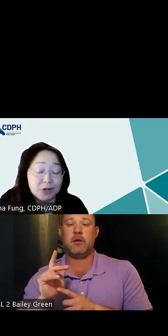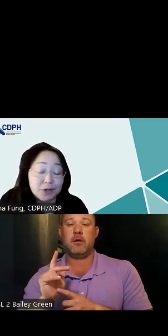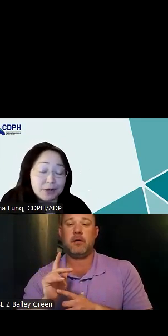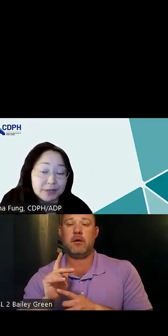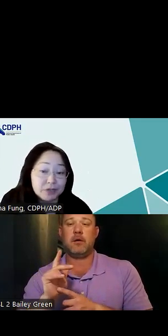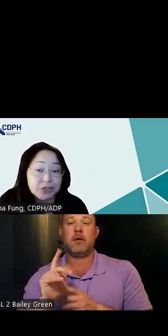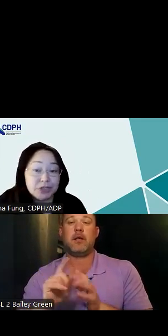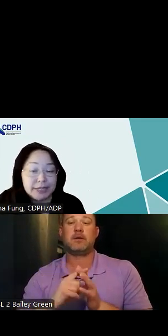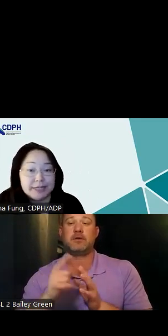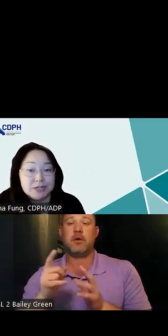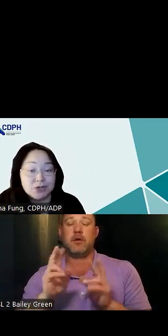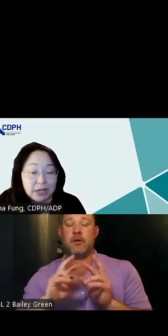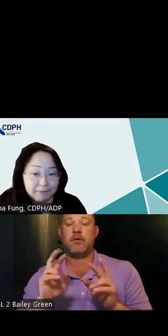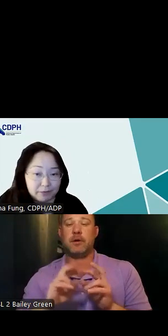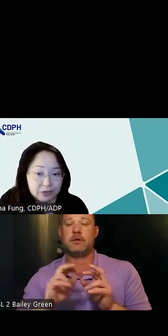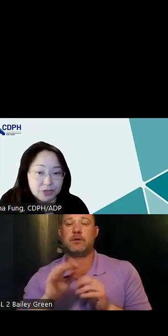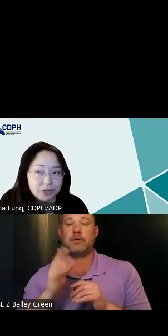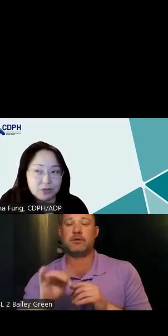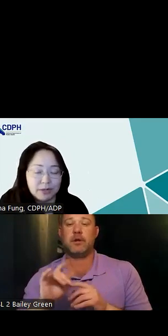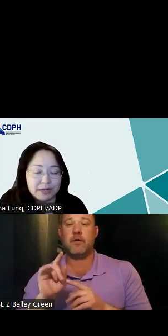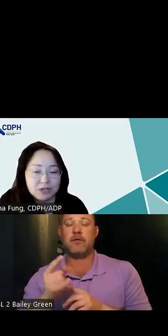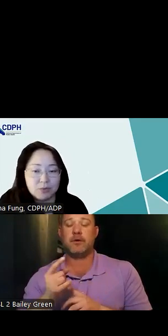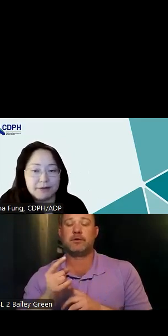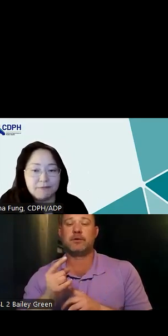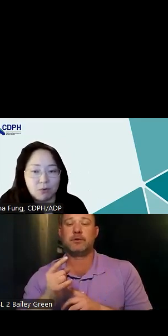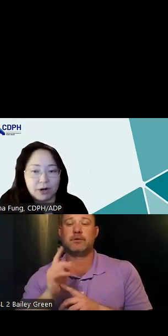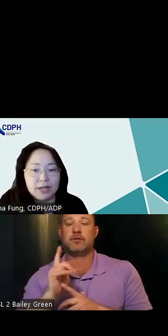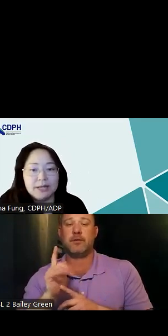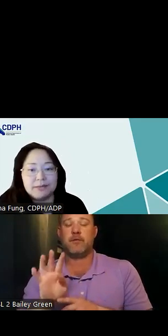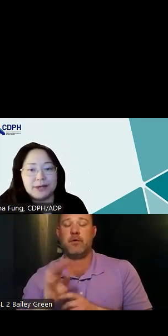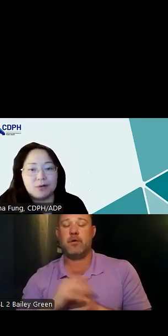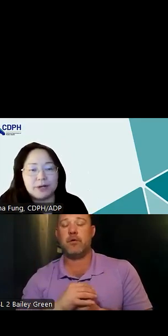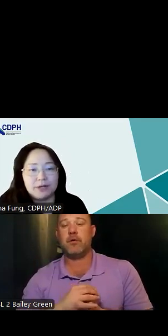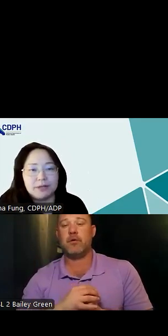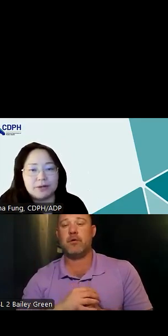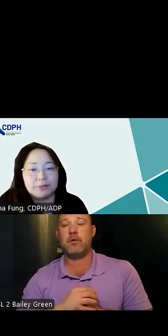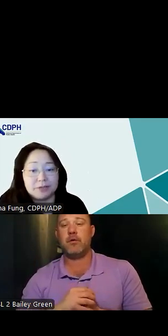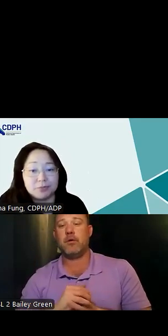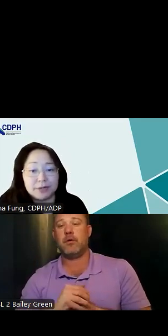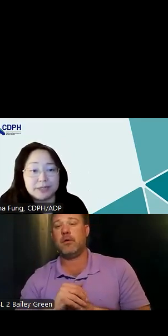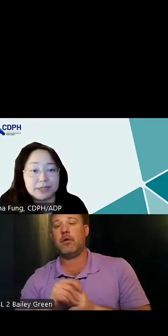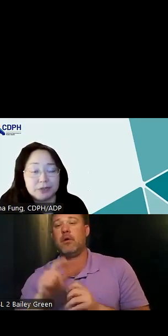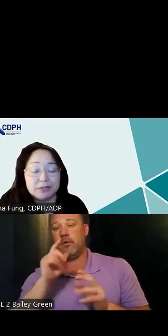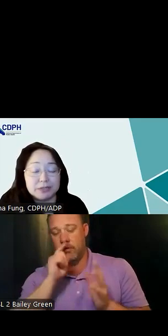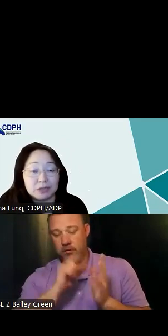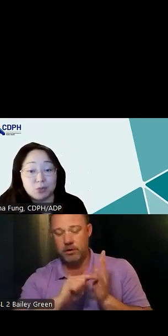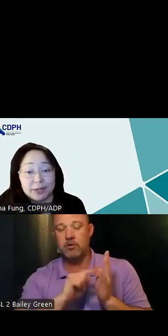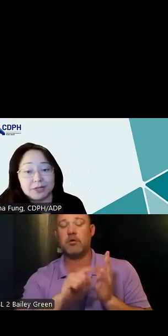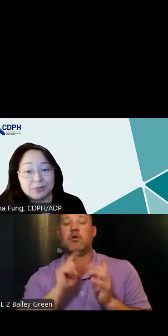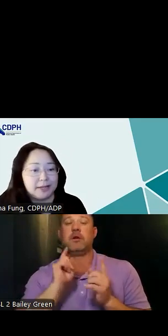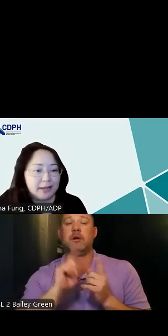And they started their research in July 1st, 2024. Their research work continues